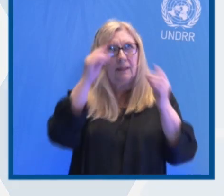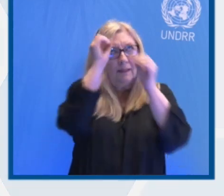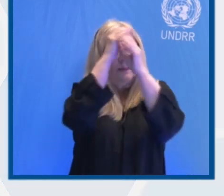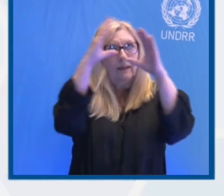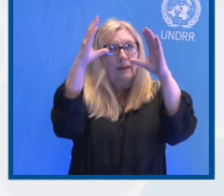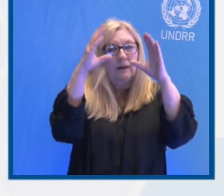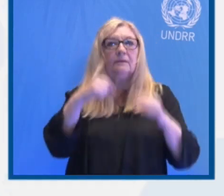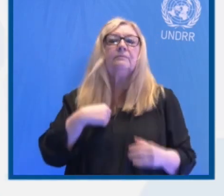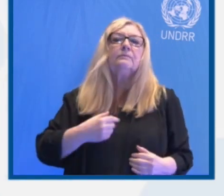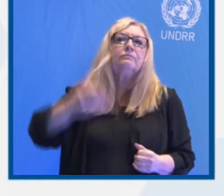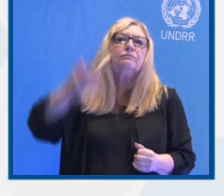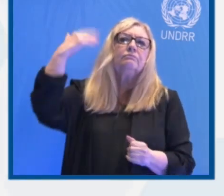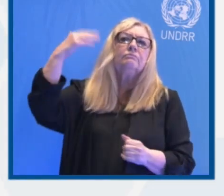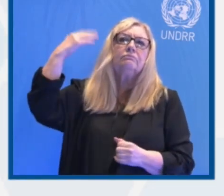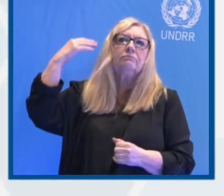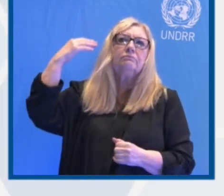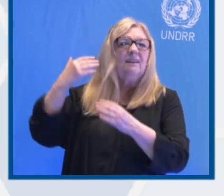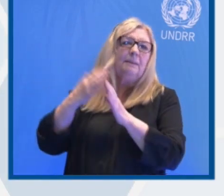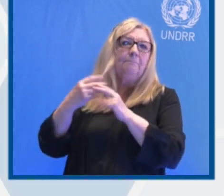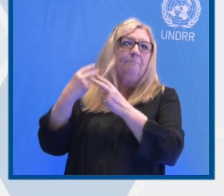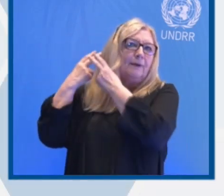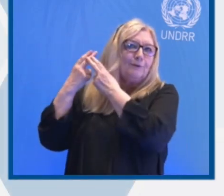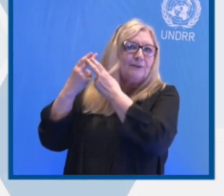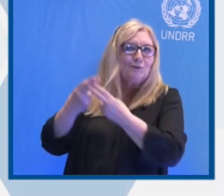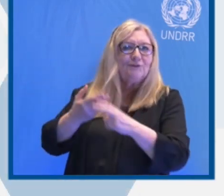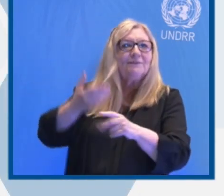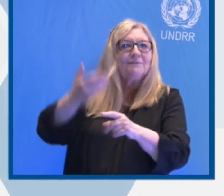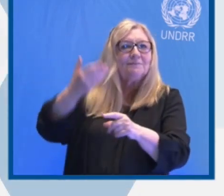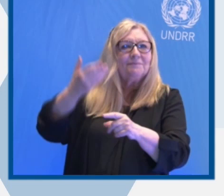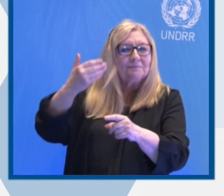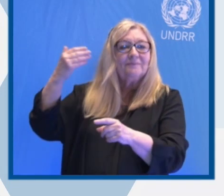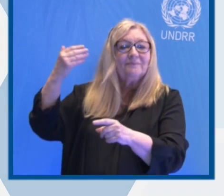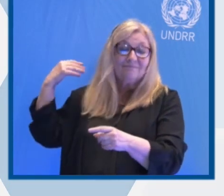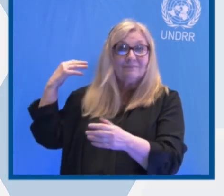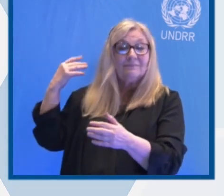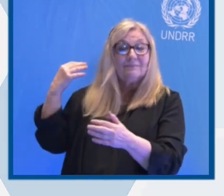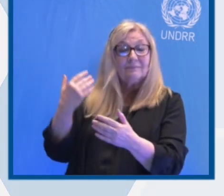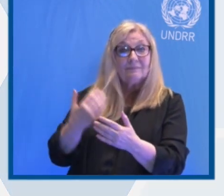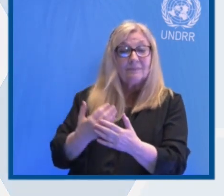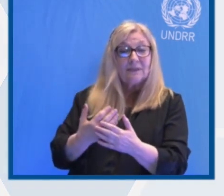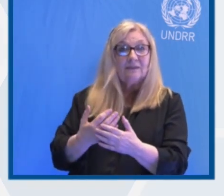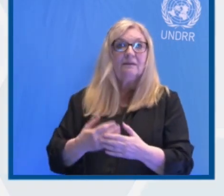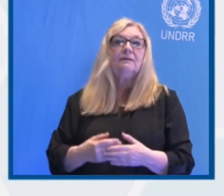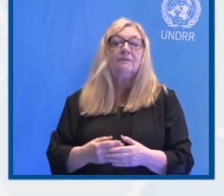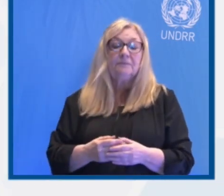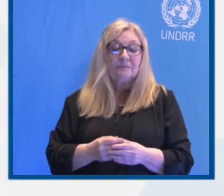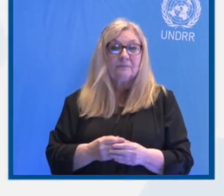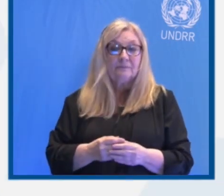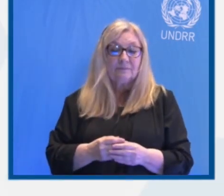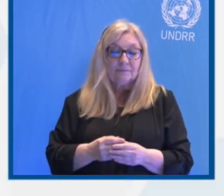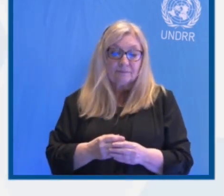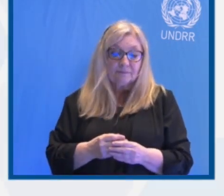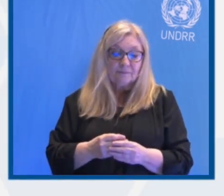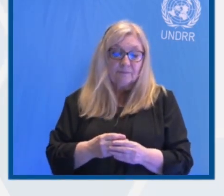have traditionally done, not in all cases, but in I would argue the majority of cases in our recent history, and